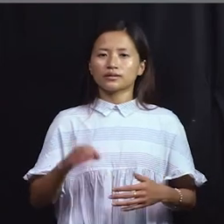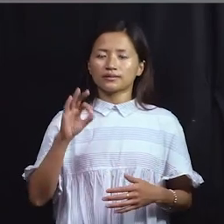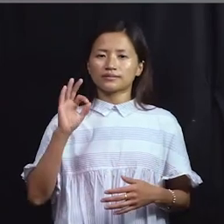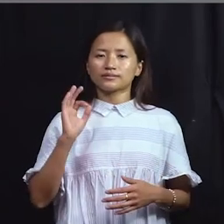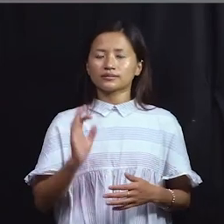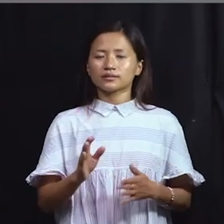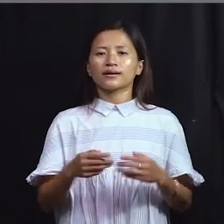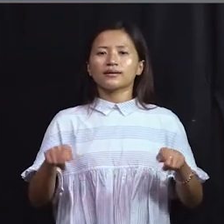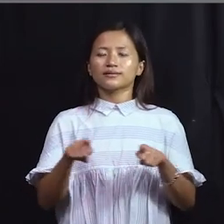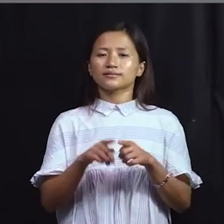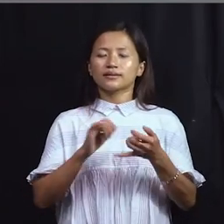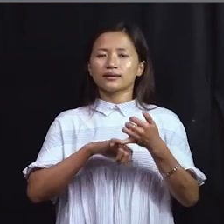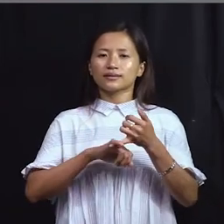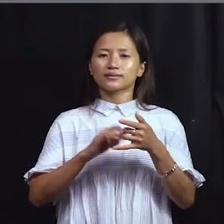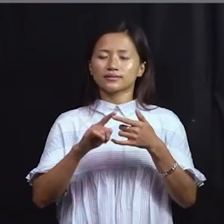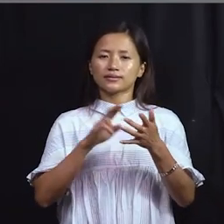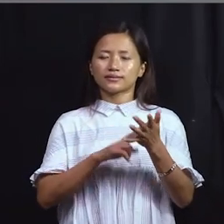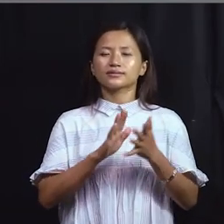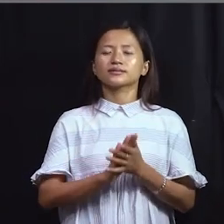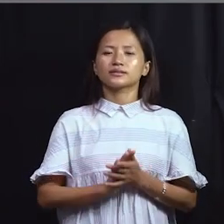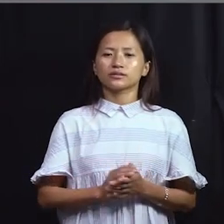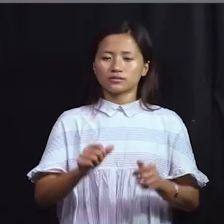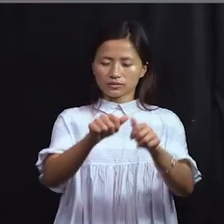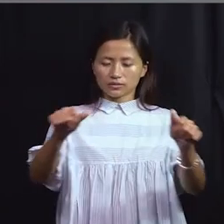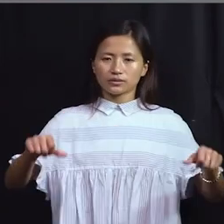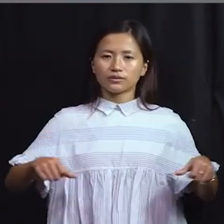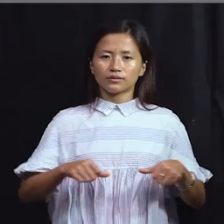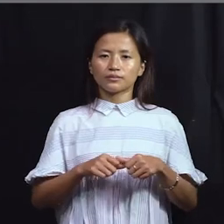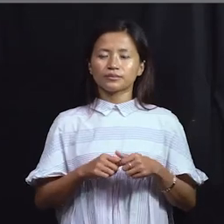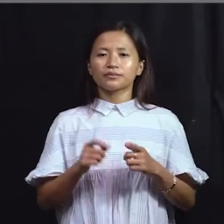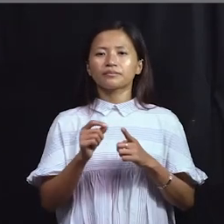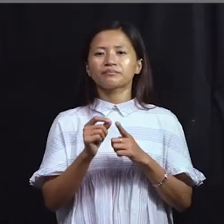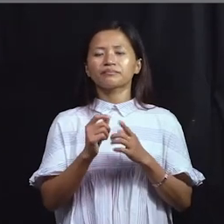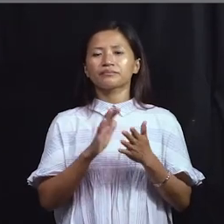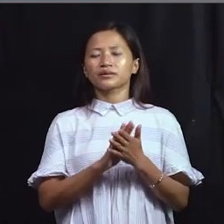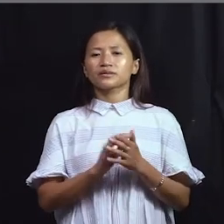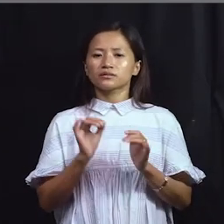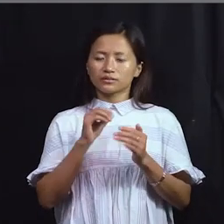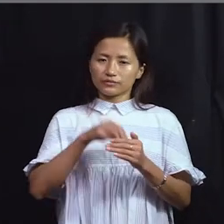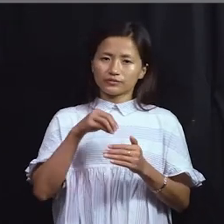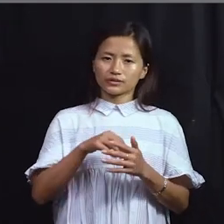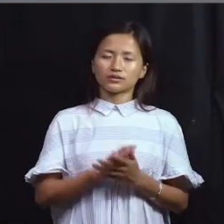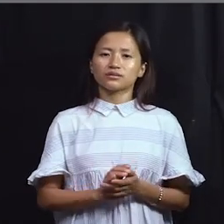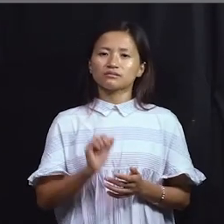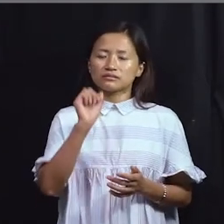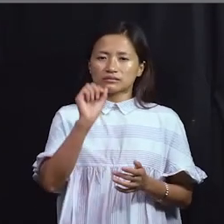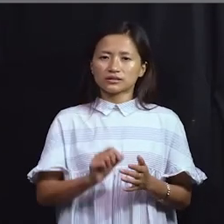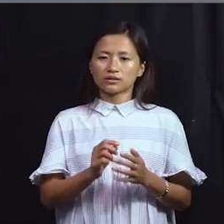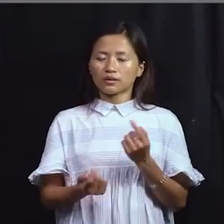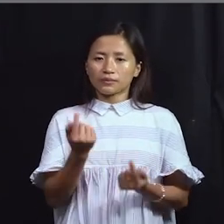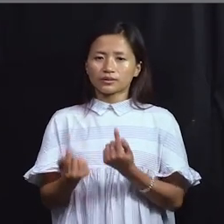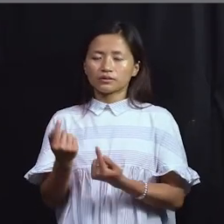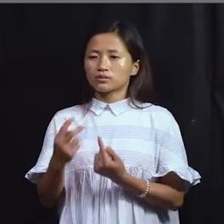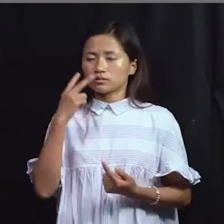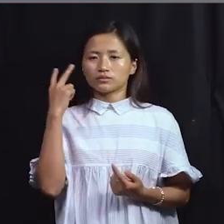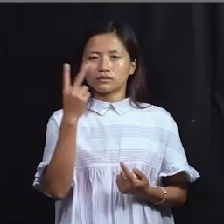sanitation, so and so forth. These are some areas where private investors were not willing to invest initially. But because of competition today, when